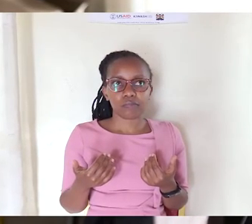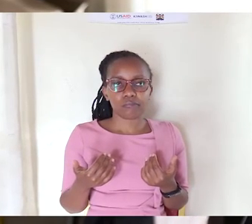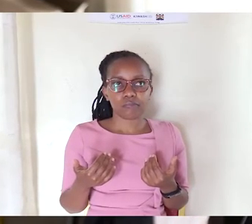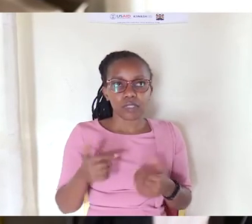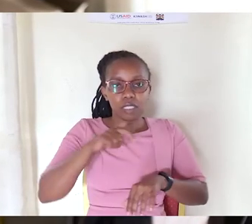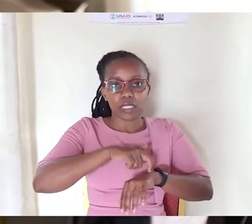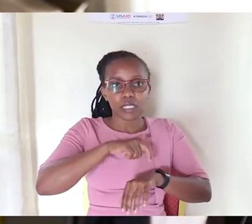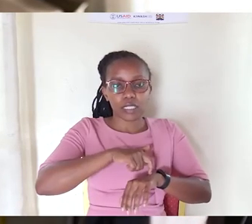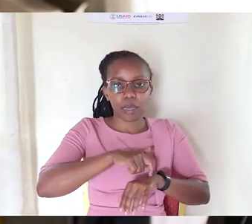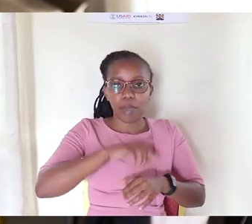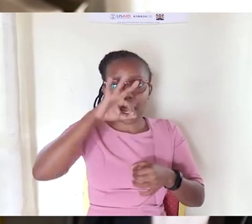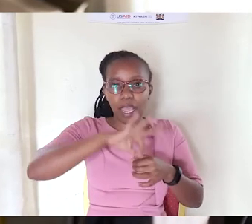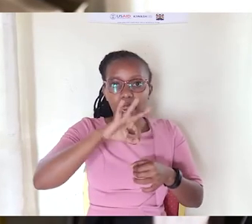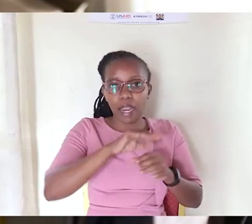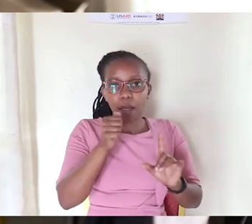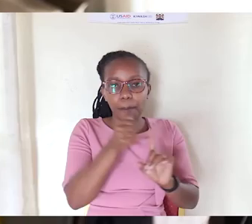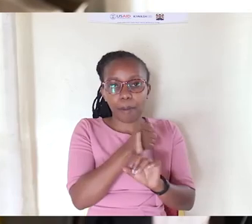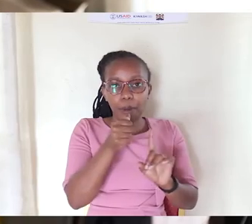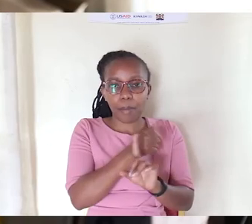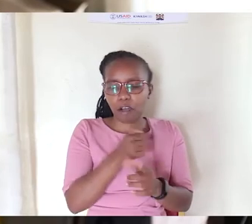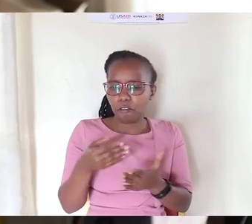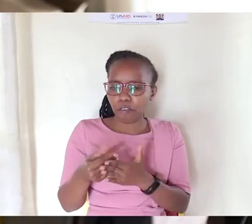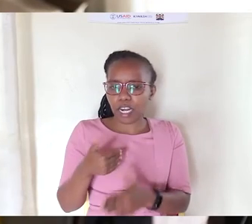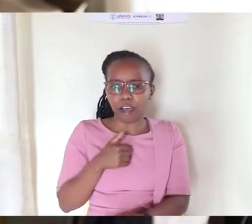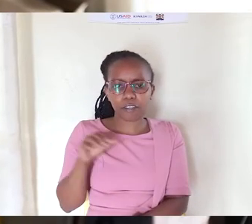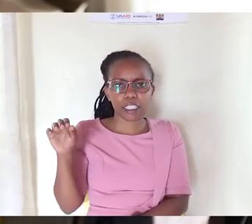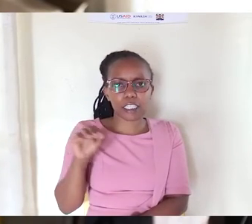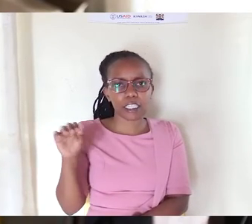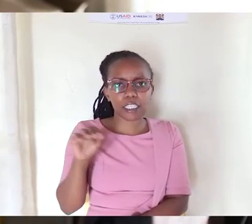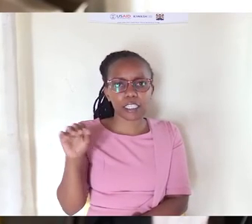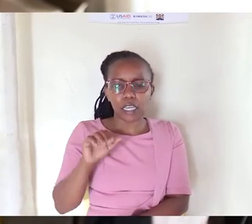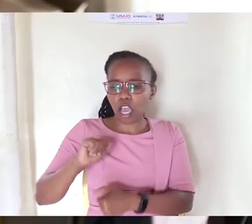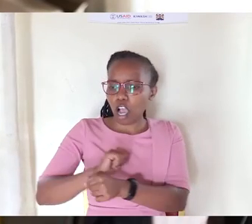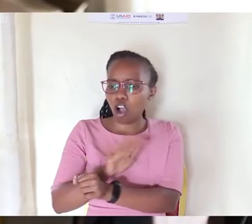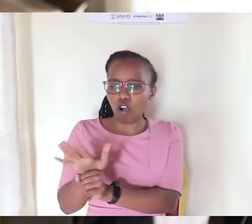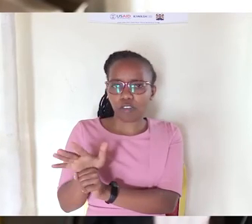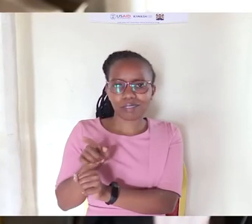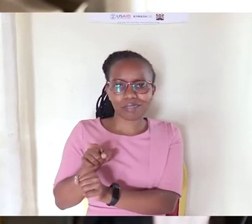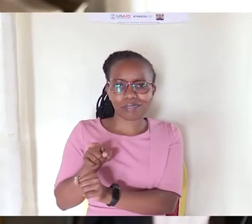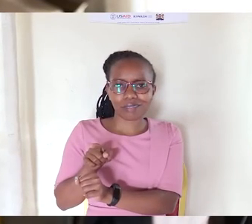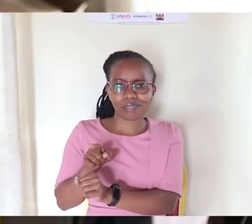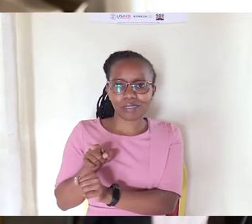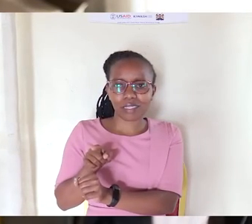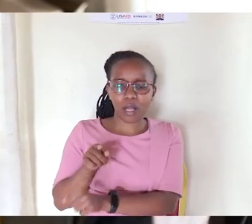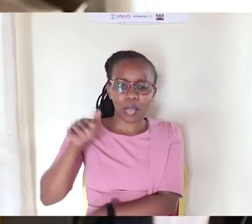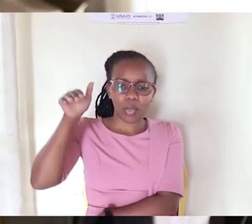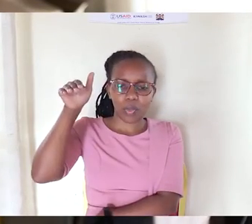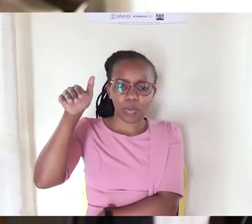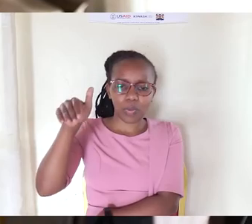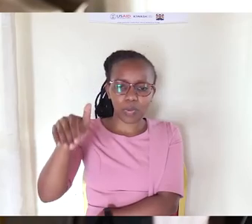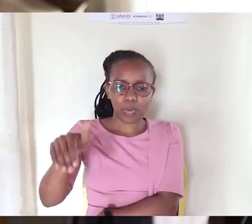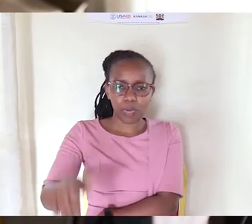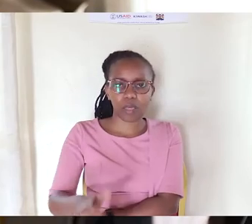During electoral violence, you don't have a penny. If there's anything that COVID has done, it has completely wiped out our